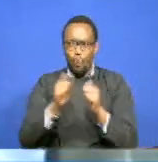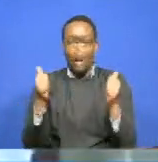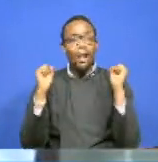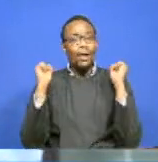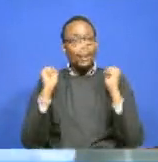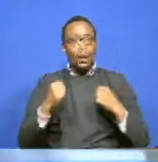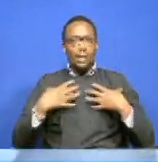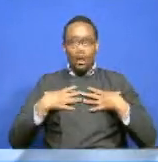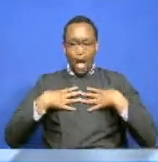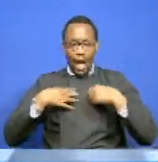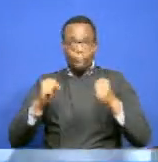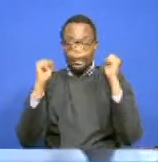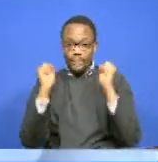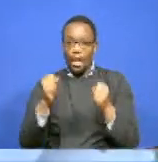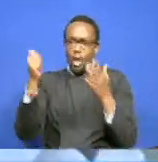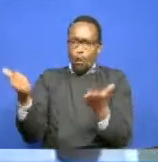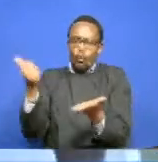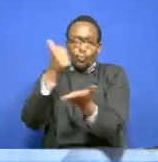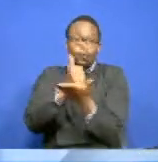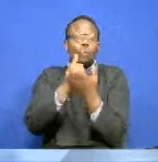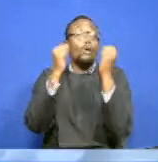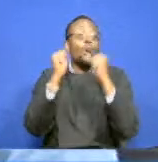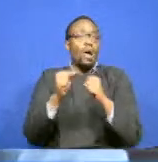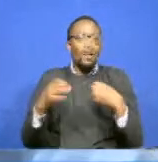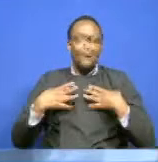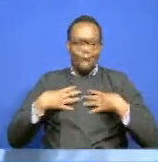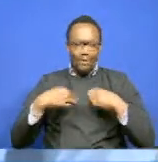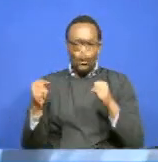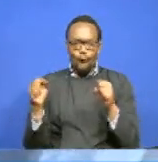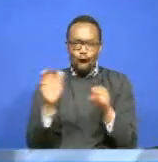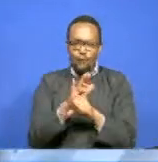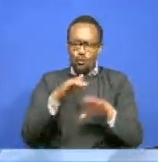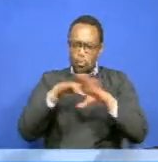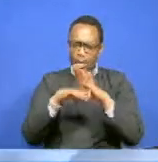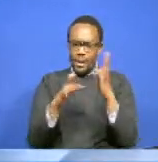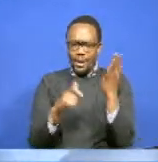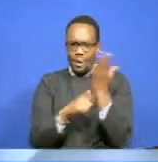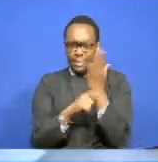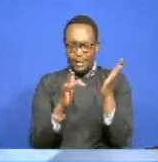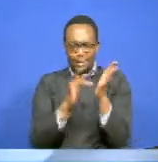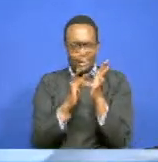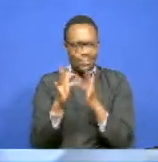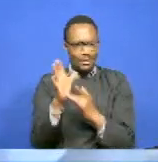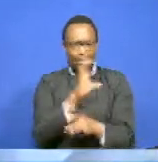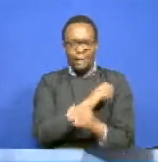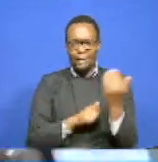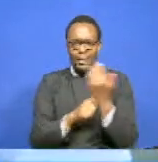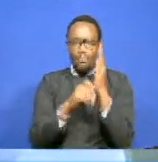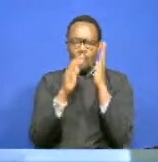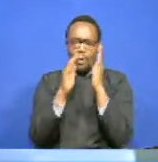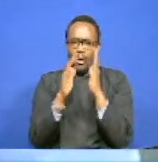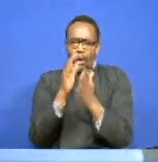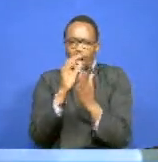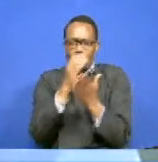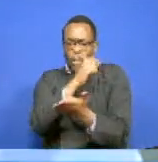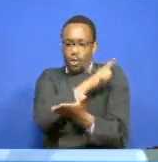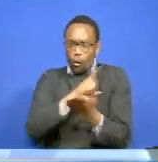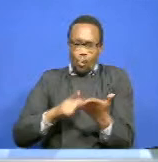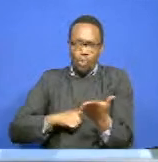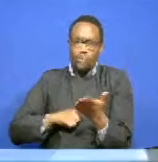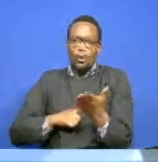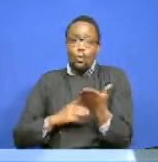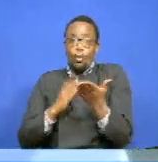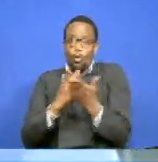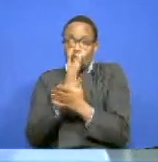restoration and complete healing in the name of our Lord Jesus Christ. We claim the promise of your word that by the stripes